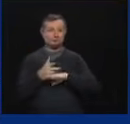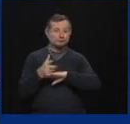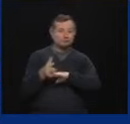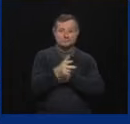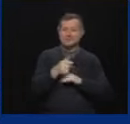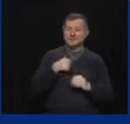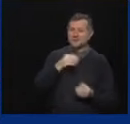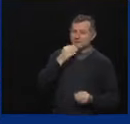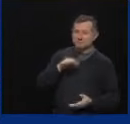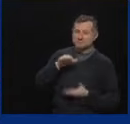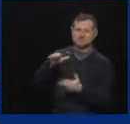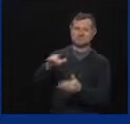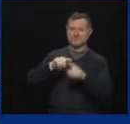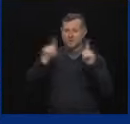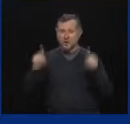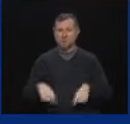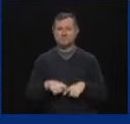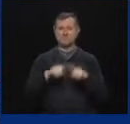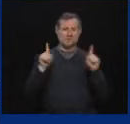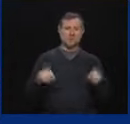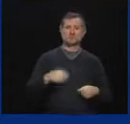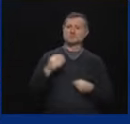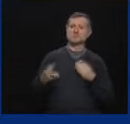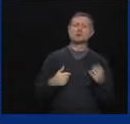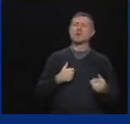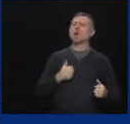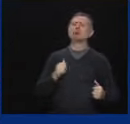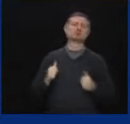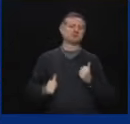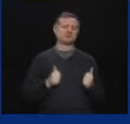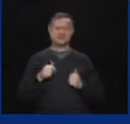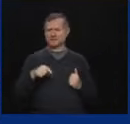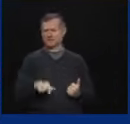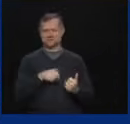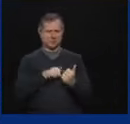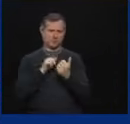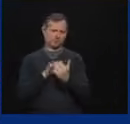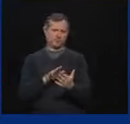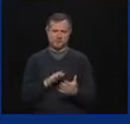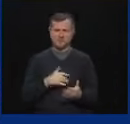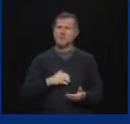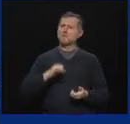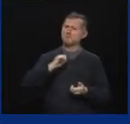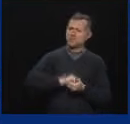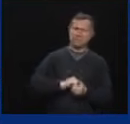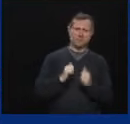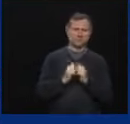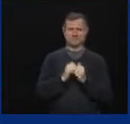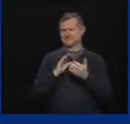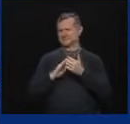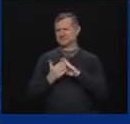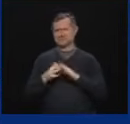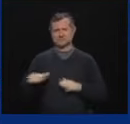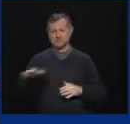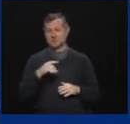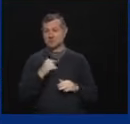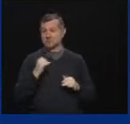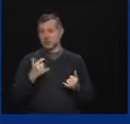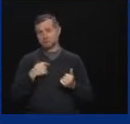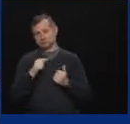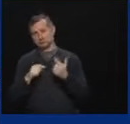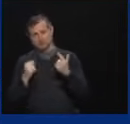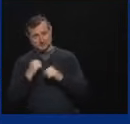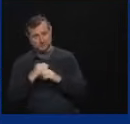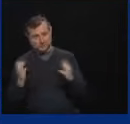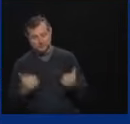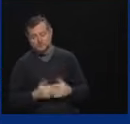really aggressive in our approach, working with the city, partnering with the city. What a radical concept, but we're doing it to make sure that